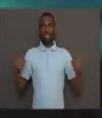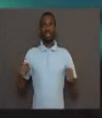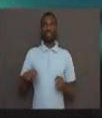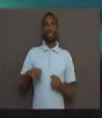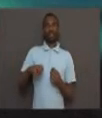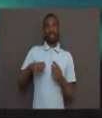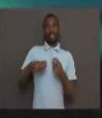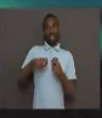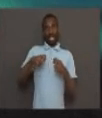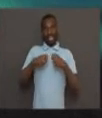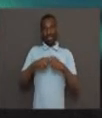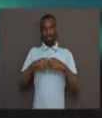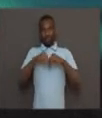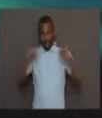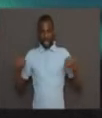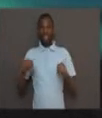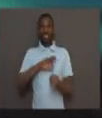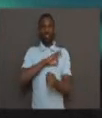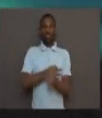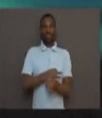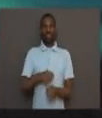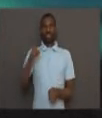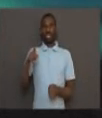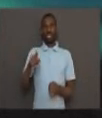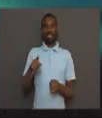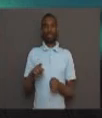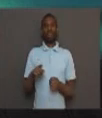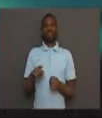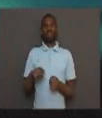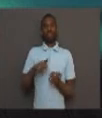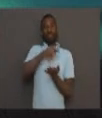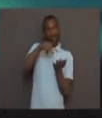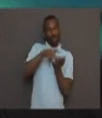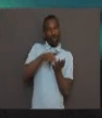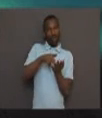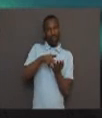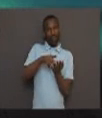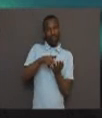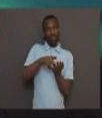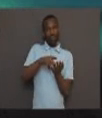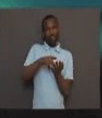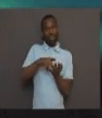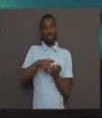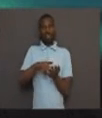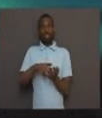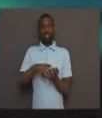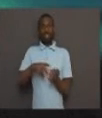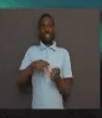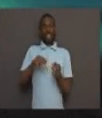repelling electromagnetic force, which acts between protons to